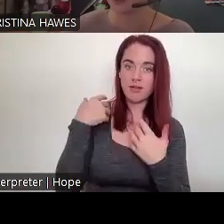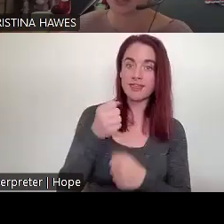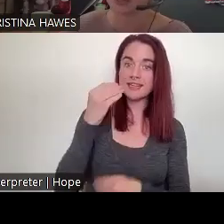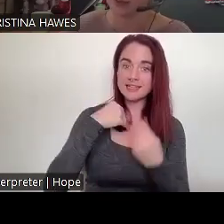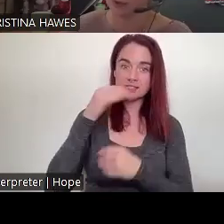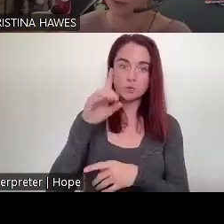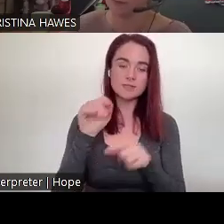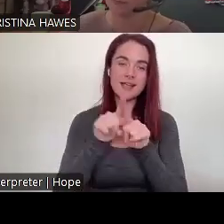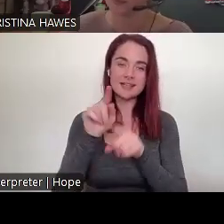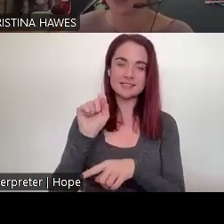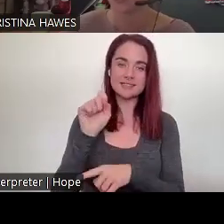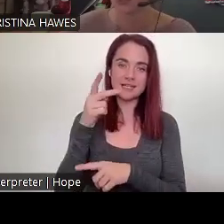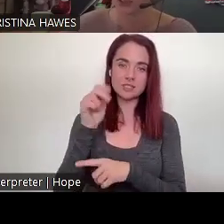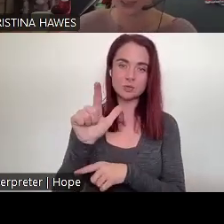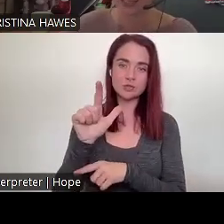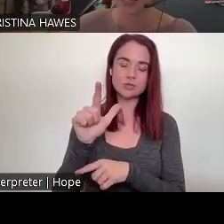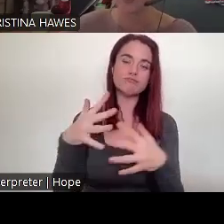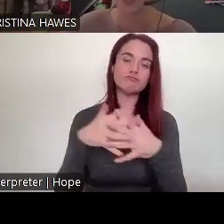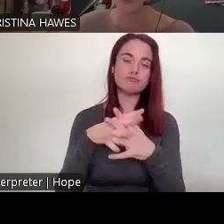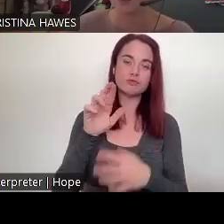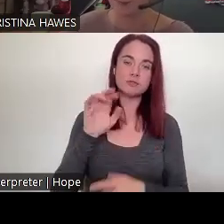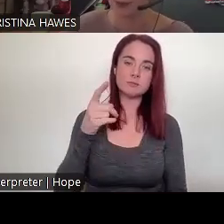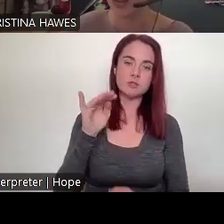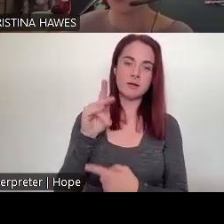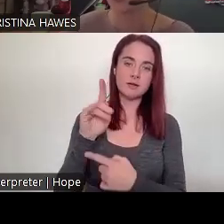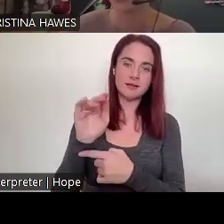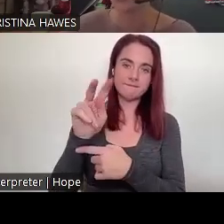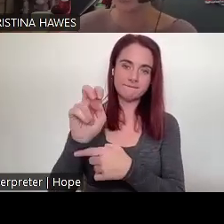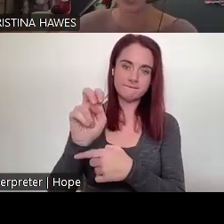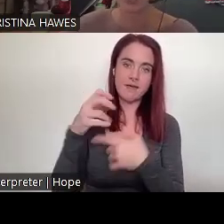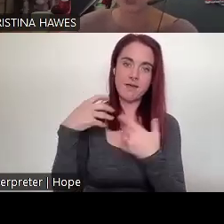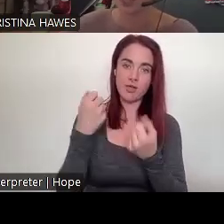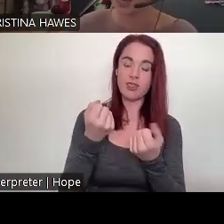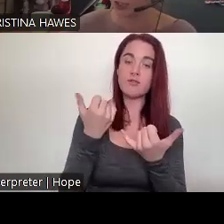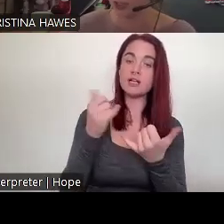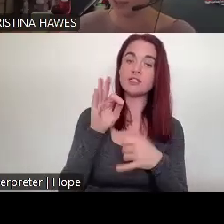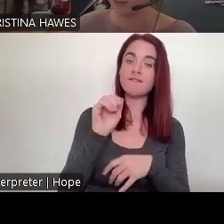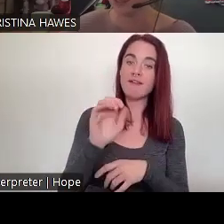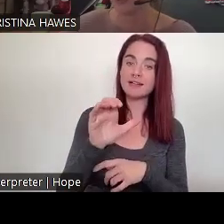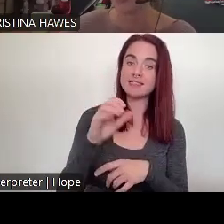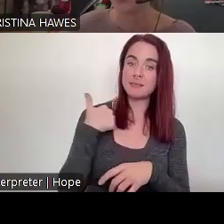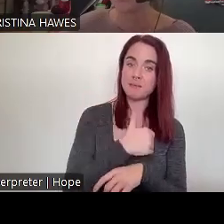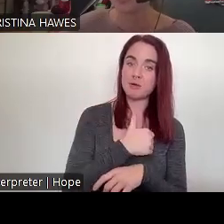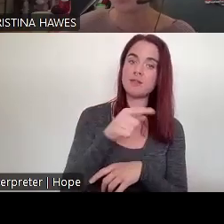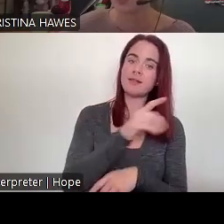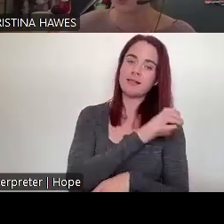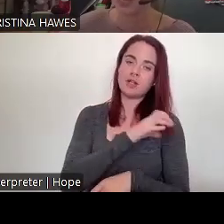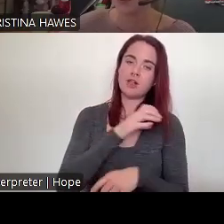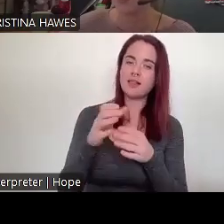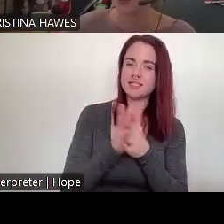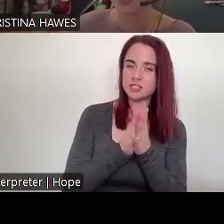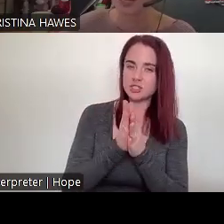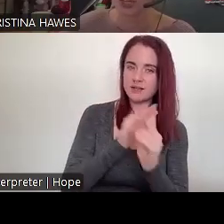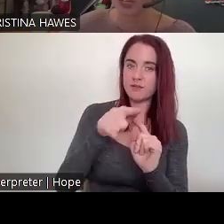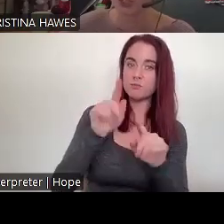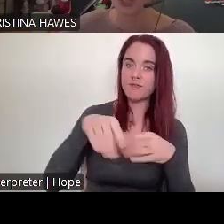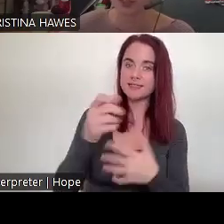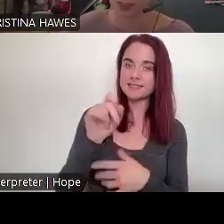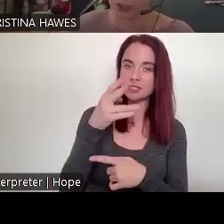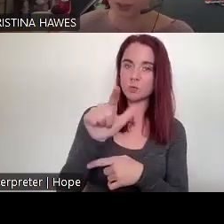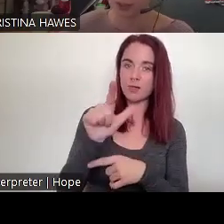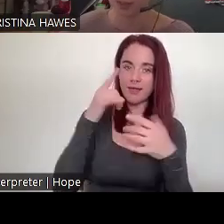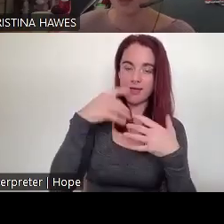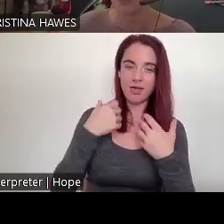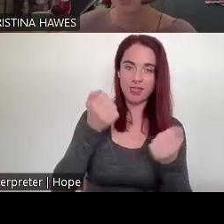sexual reproductive health. She currently is a faculty member on the Clinical Education Initiative, which provides sexual health-focused education